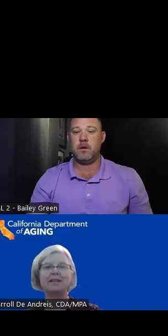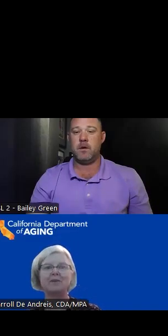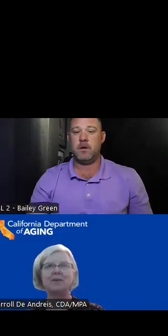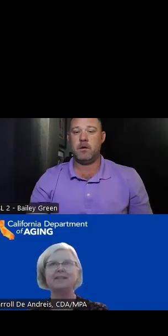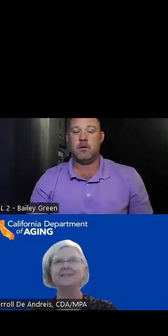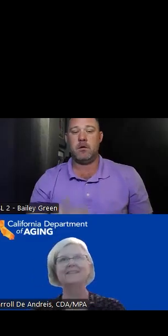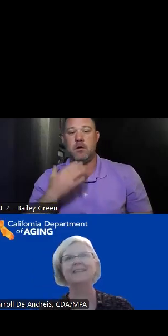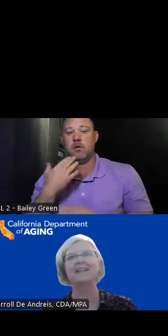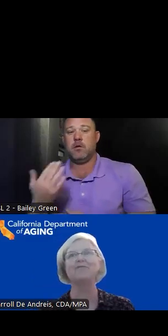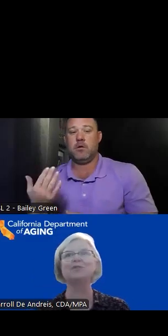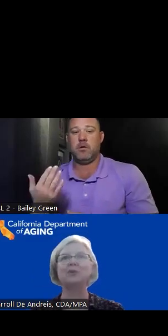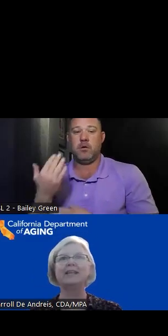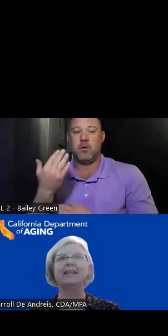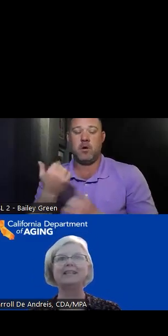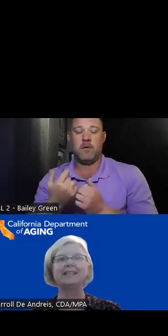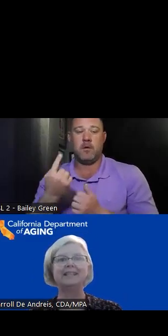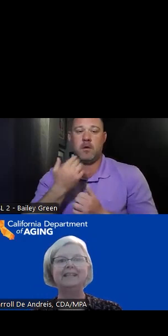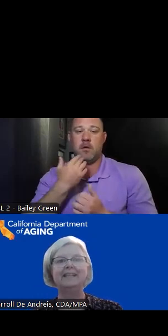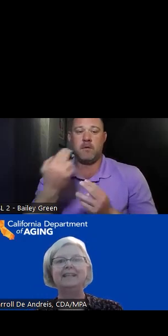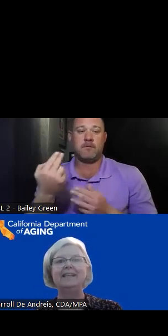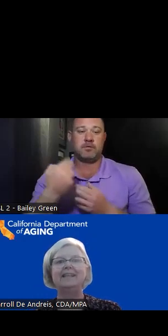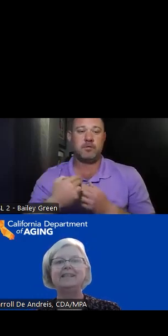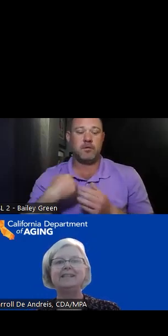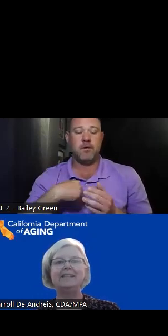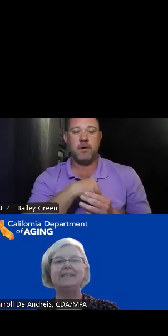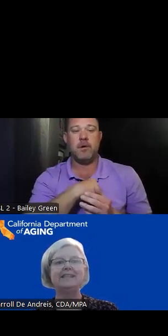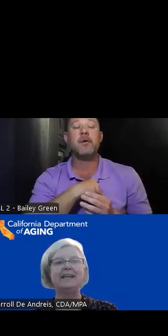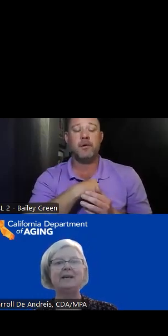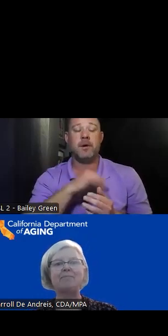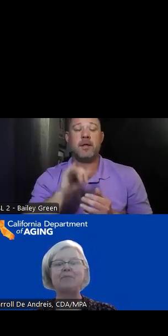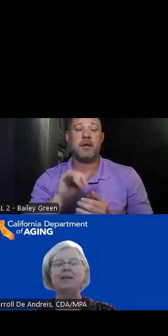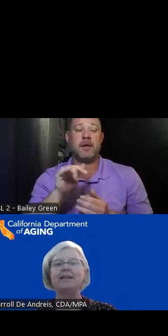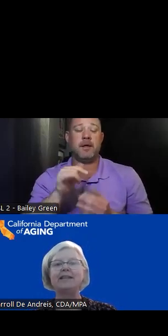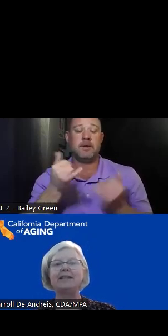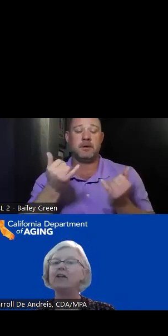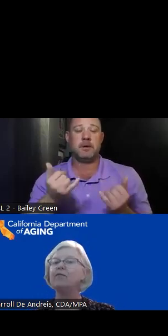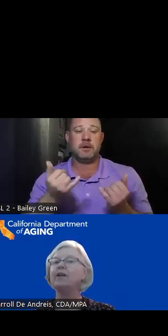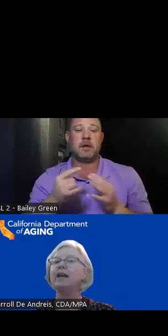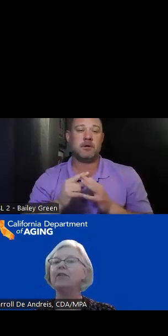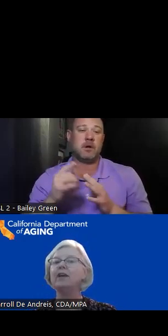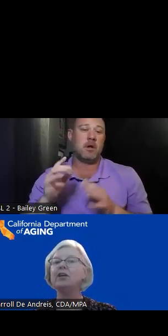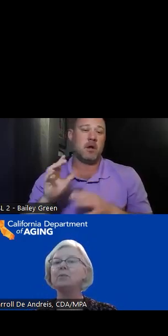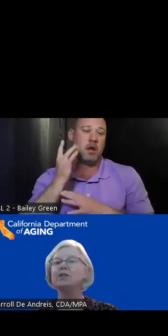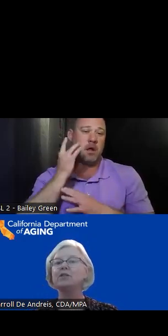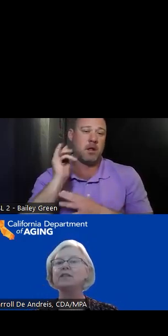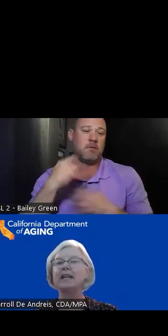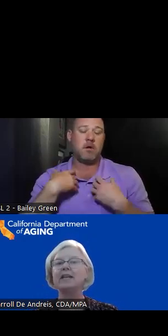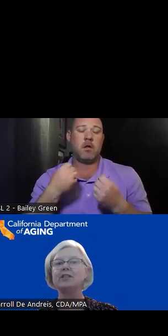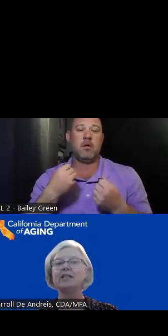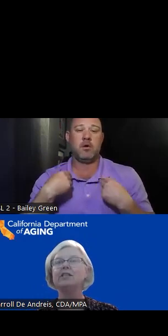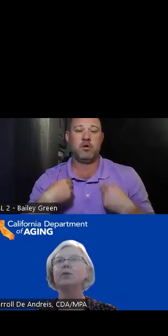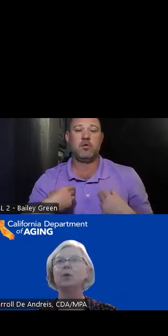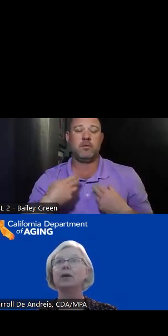Good morning, everyone. Thank you for joining us. This is the California Health and Human